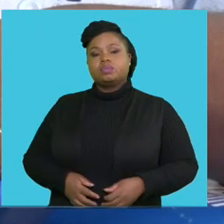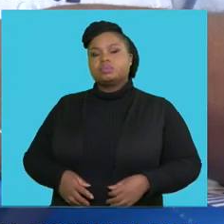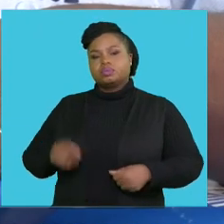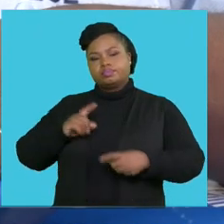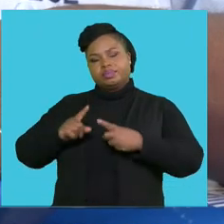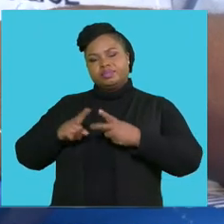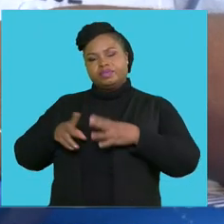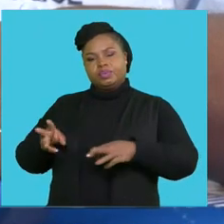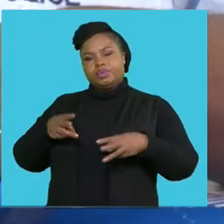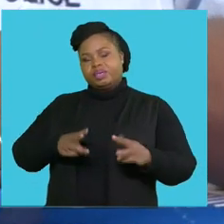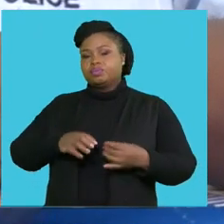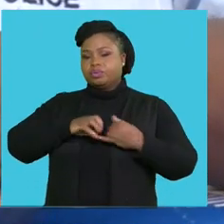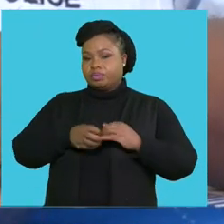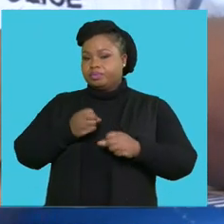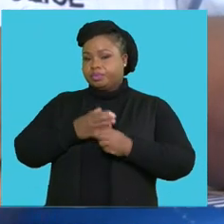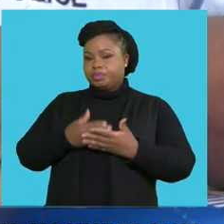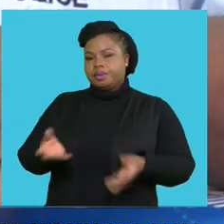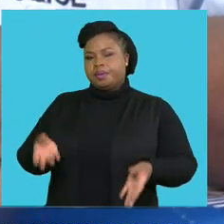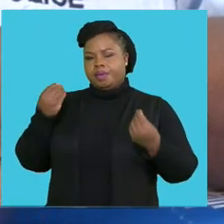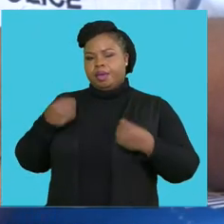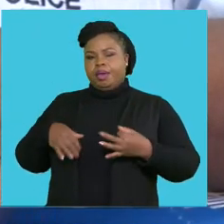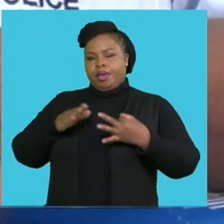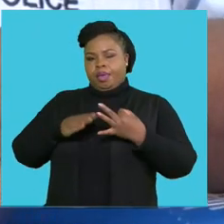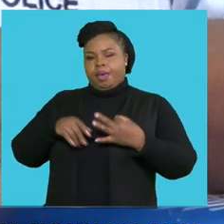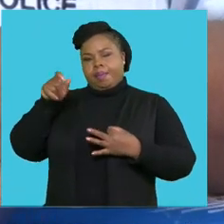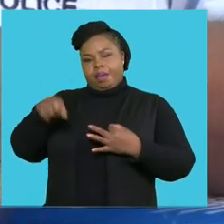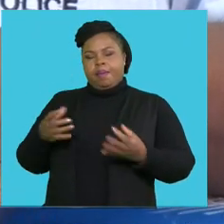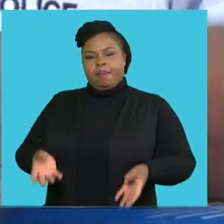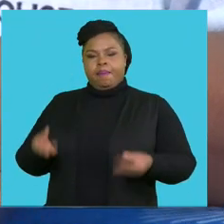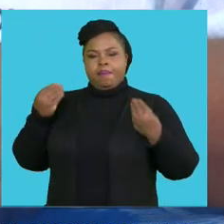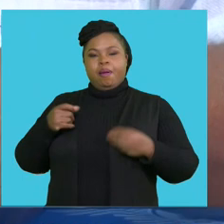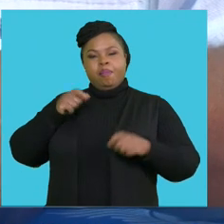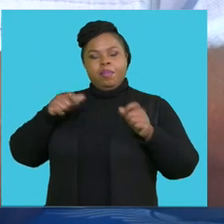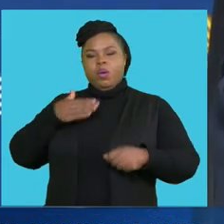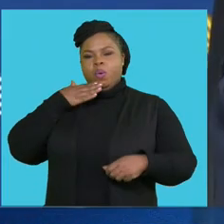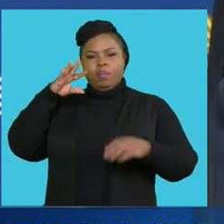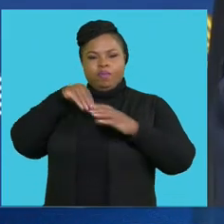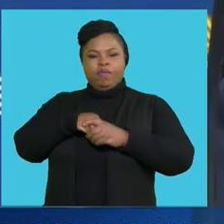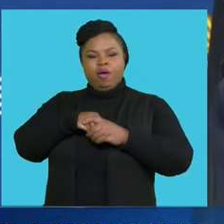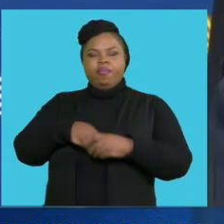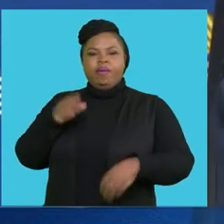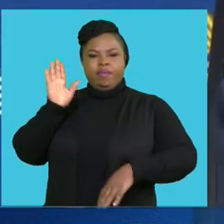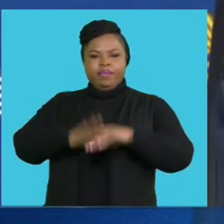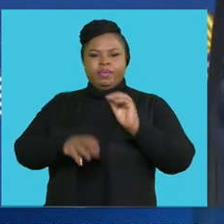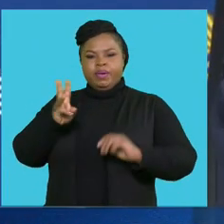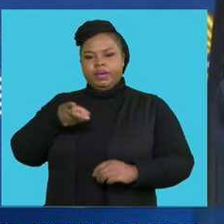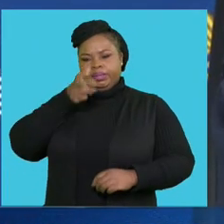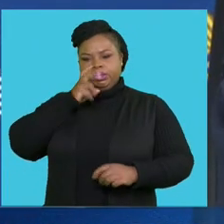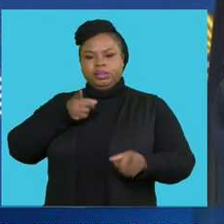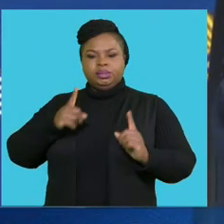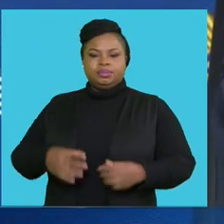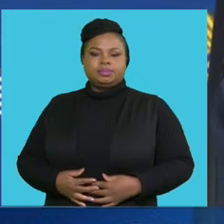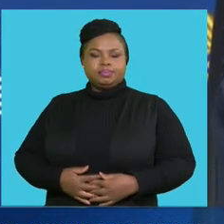iintlelo eziqingqiweyo kulangingqi ukuqinisekisa ukuba abo babandakanyekayo bajongana nengalo